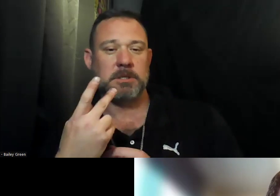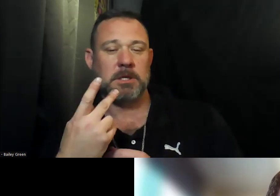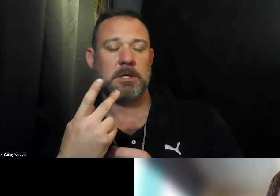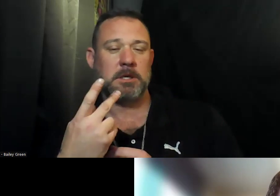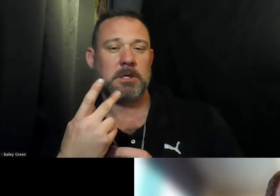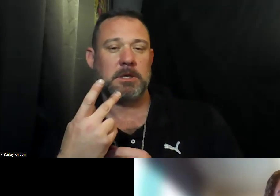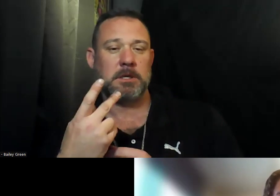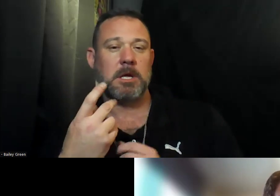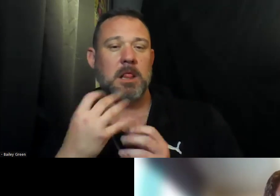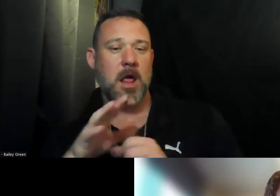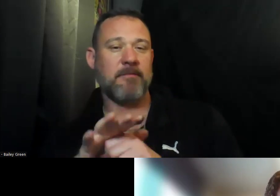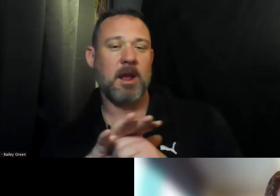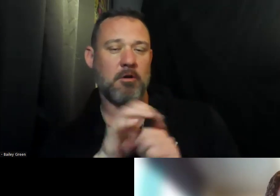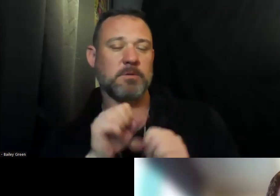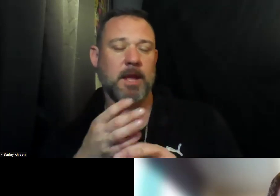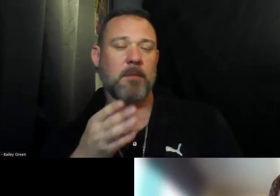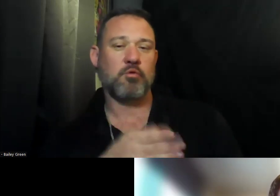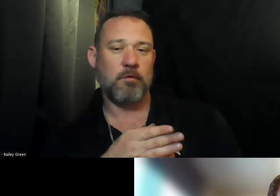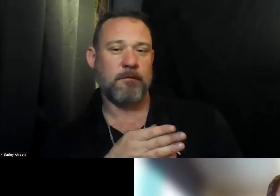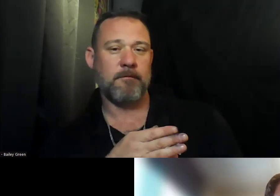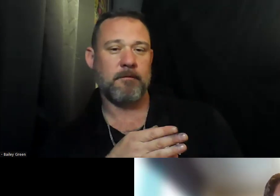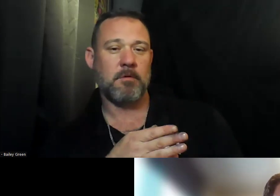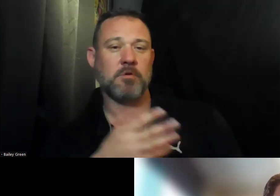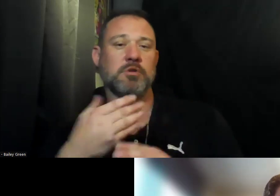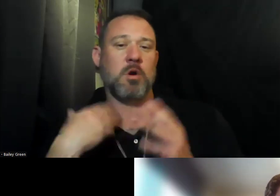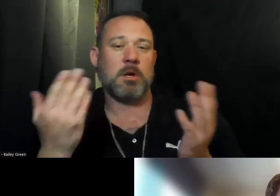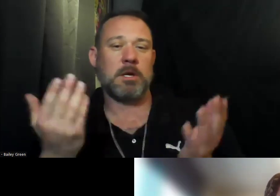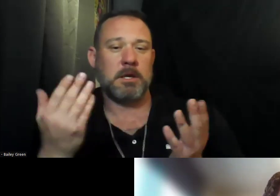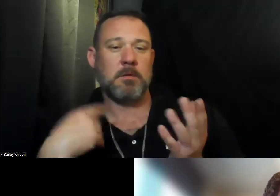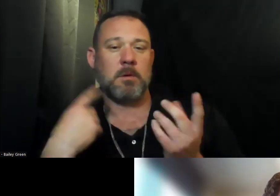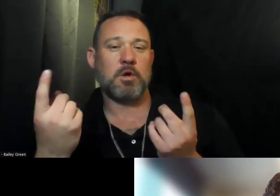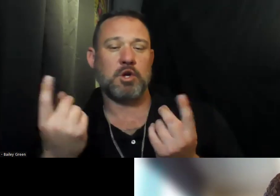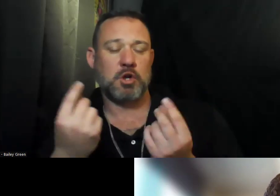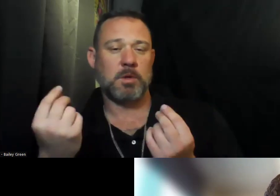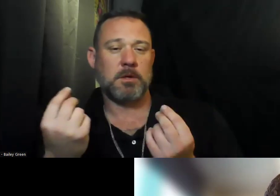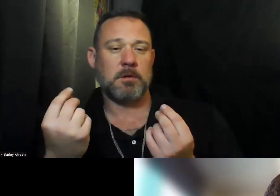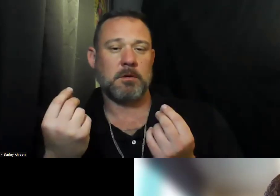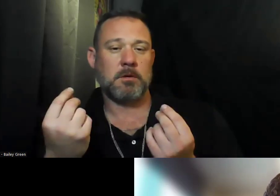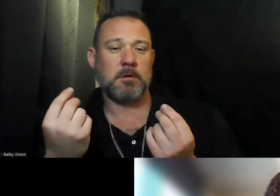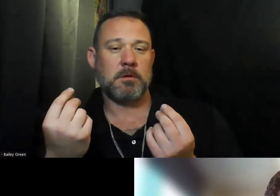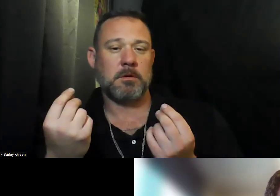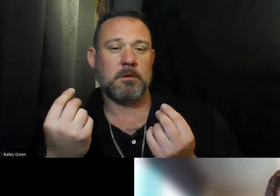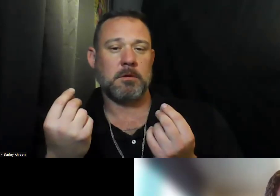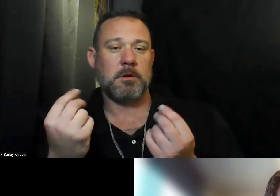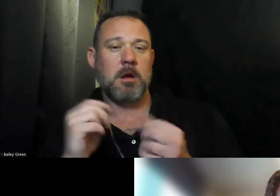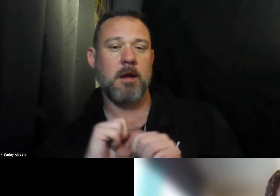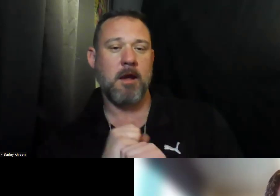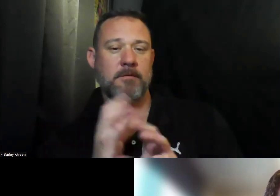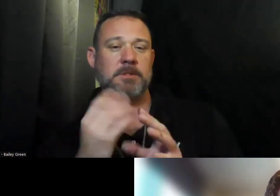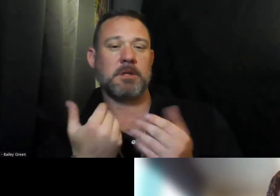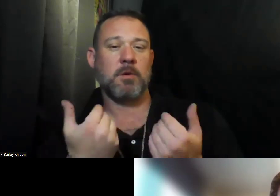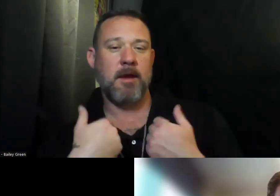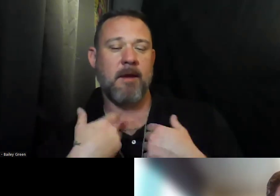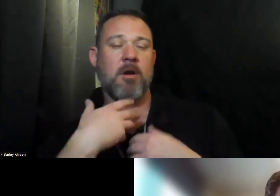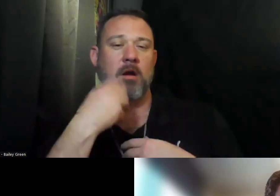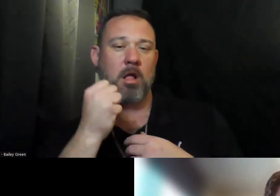of areas where we can improve. So out here, what we're doing is obviously, we have our elder